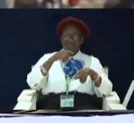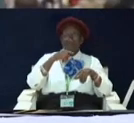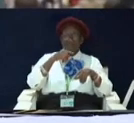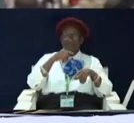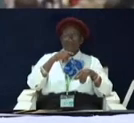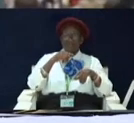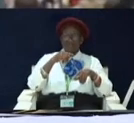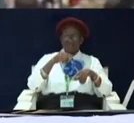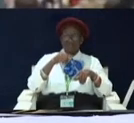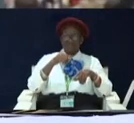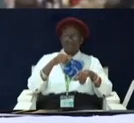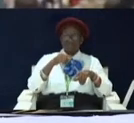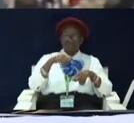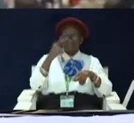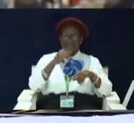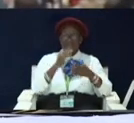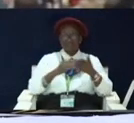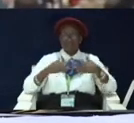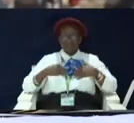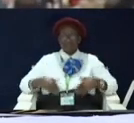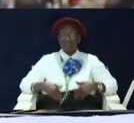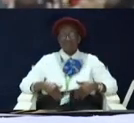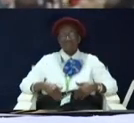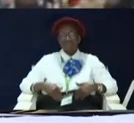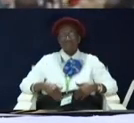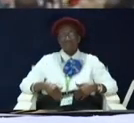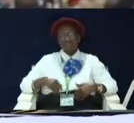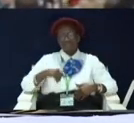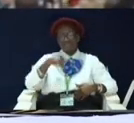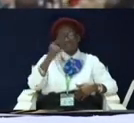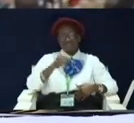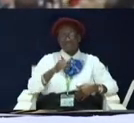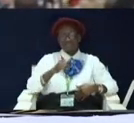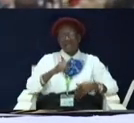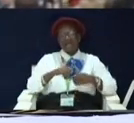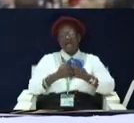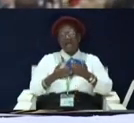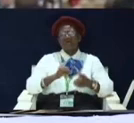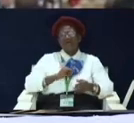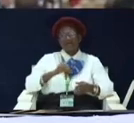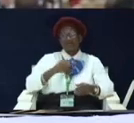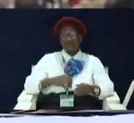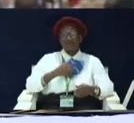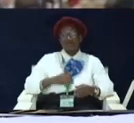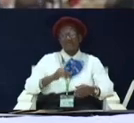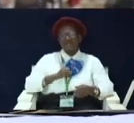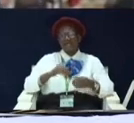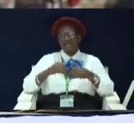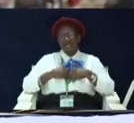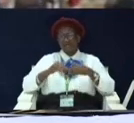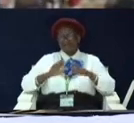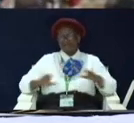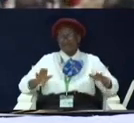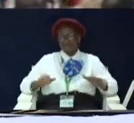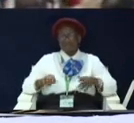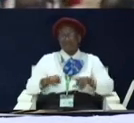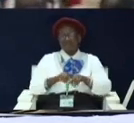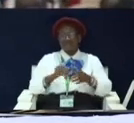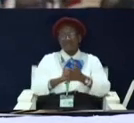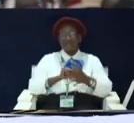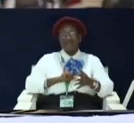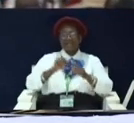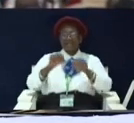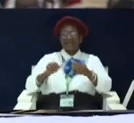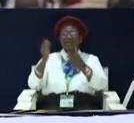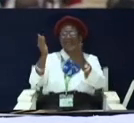I wish I have children so I can bring them next month. Any cons, all on yourself means you pay any cons, so we pay. Ah, but you don't